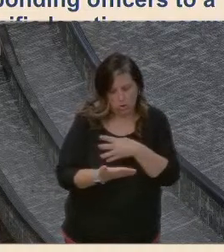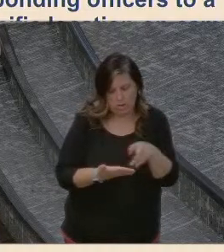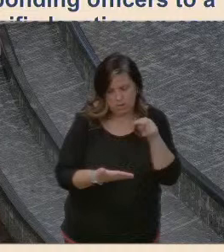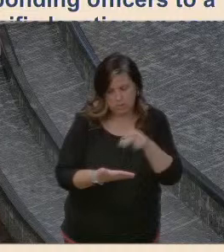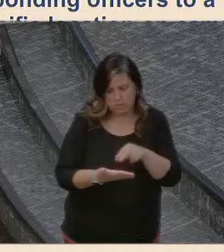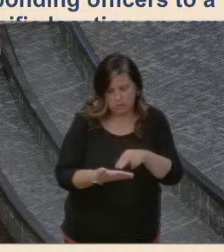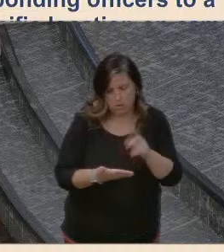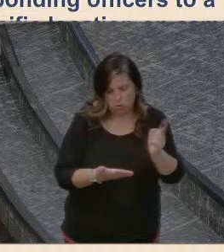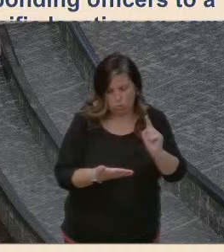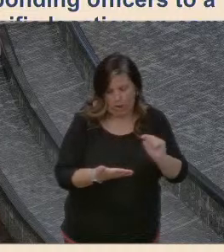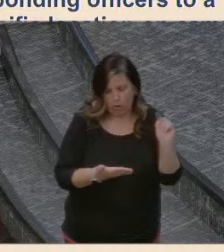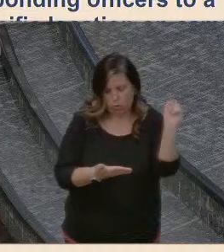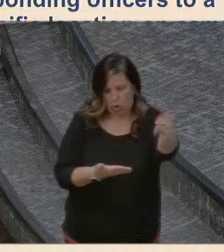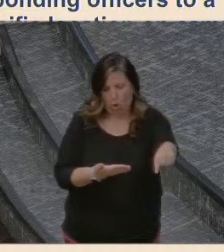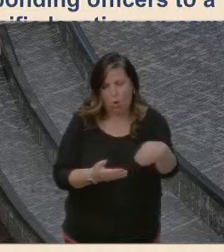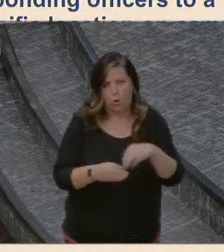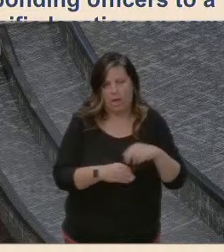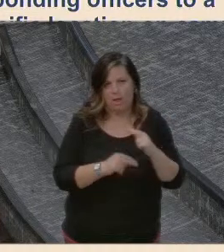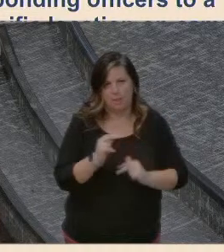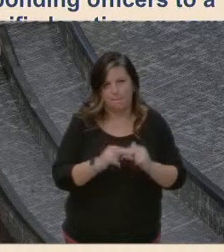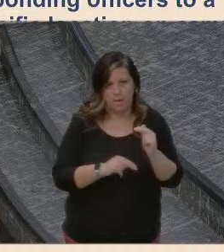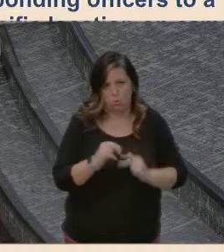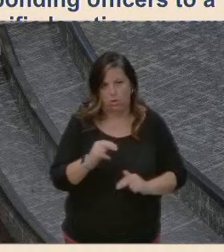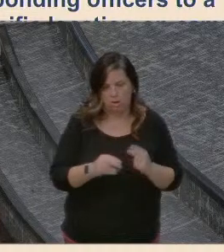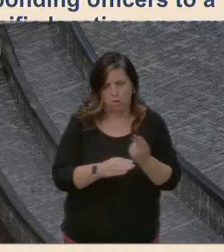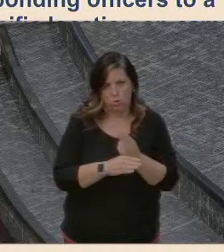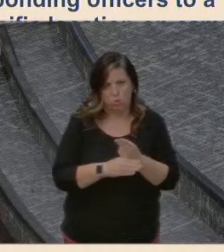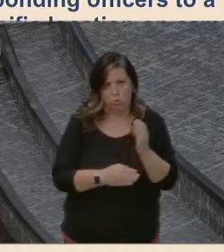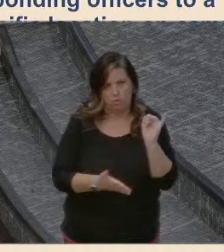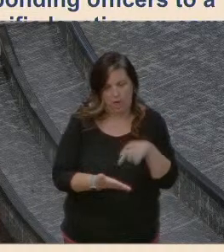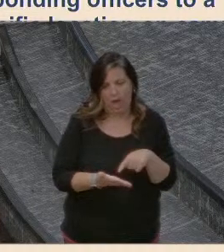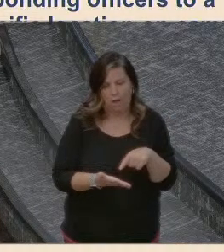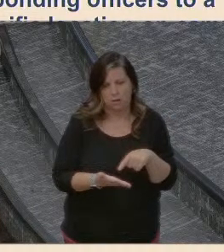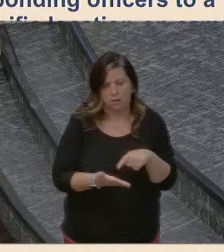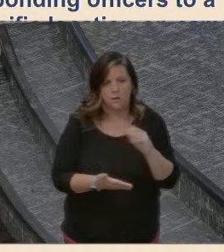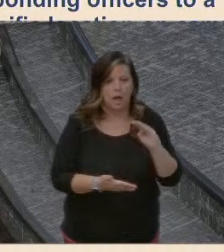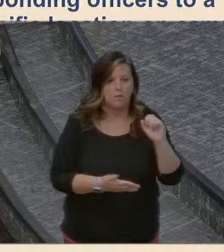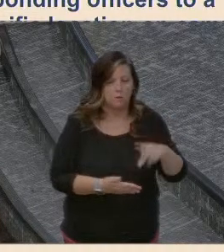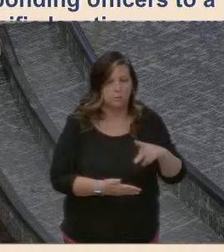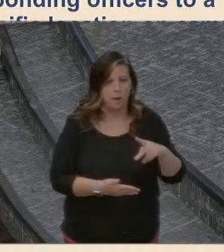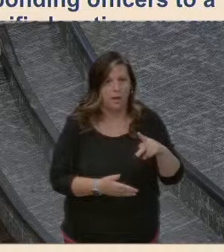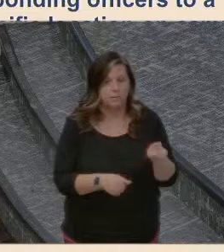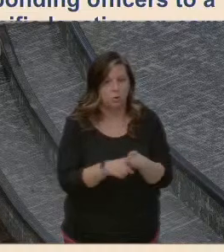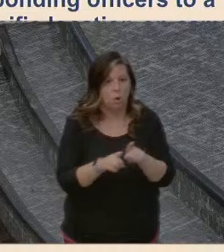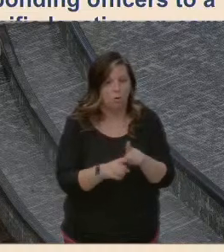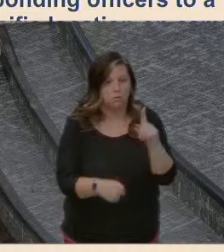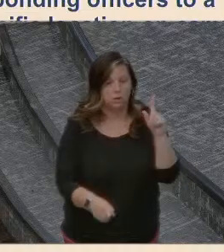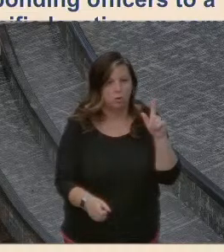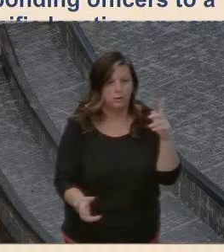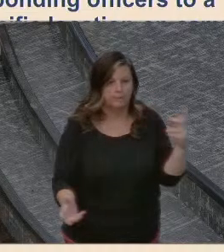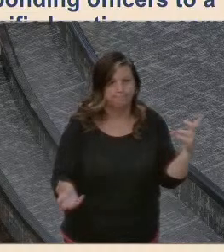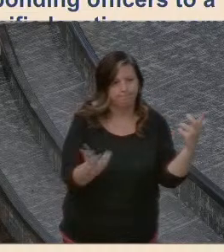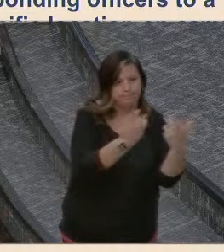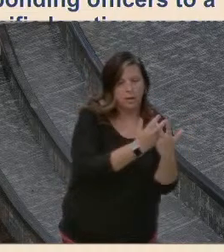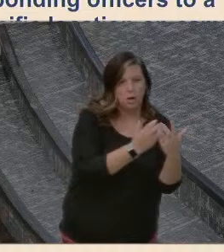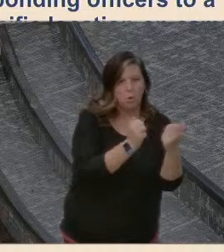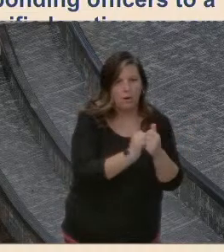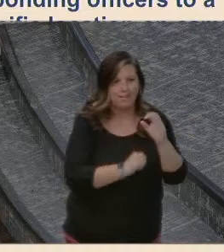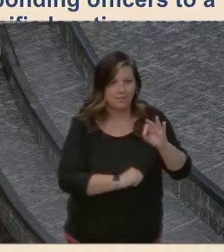responding officers in the building. And these maps are actually integrated with E911 as well as